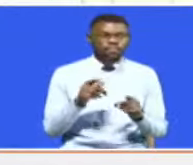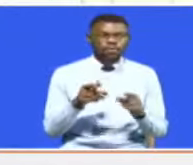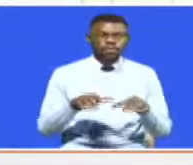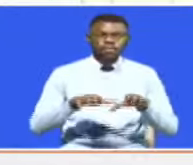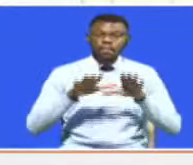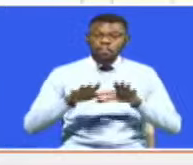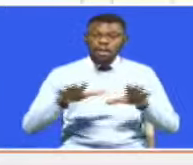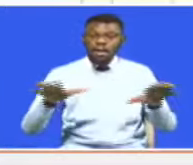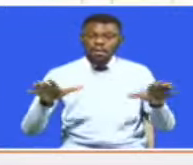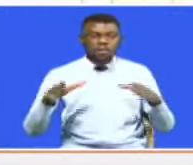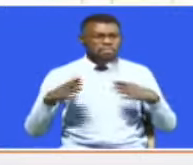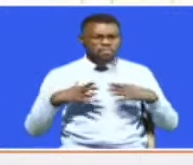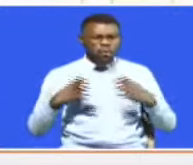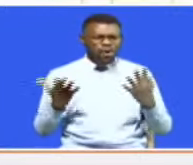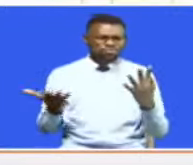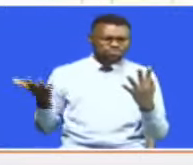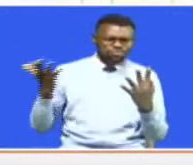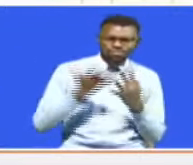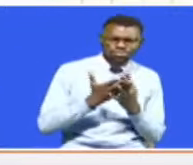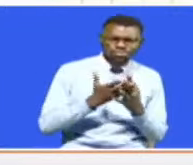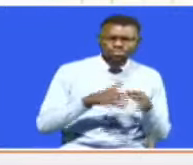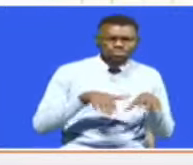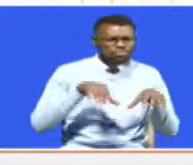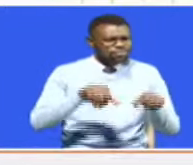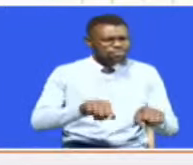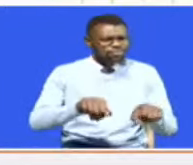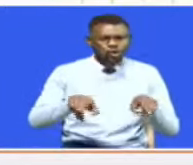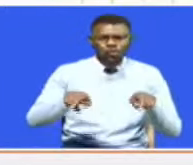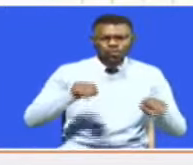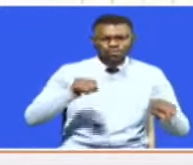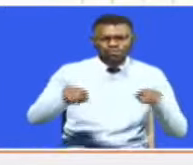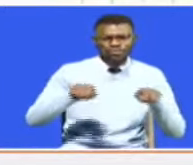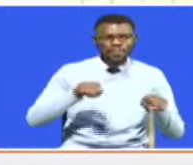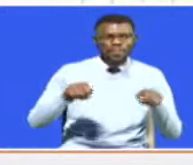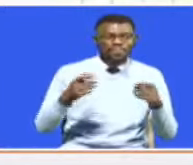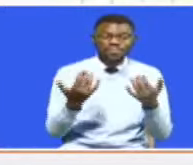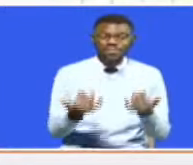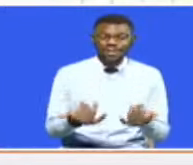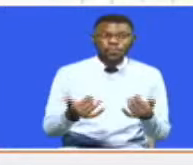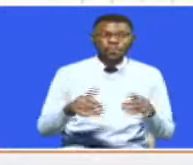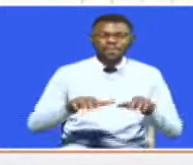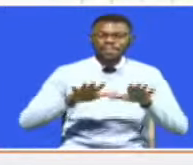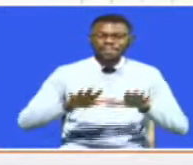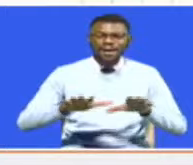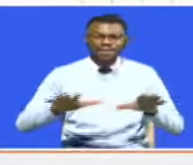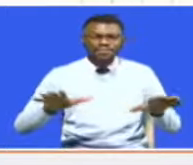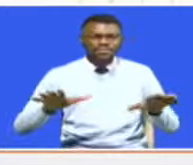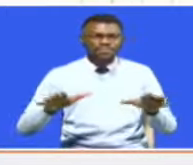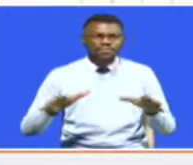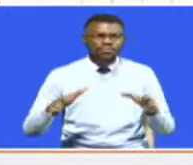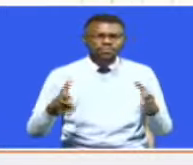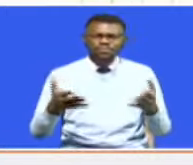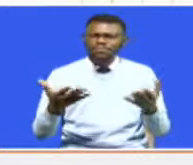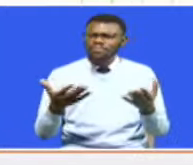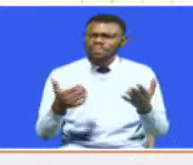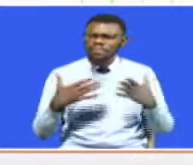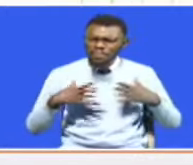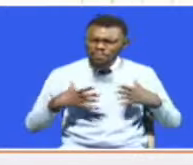markets were interfered with, and the market development, the market protection, and the market